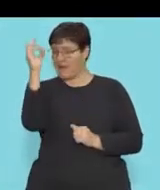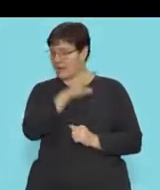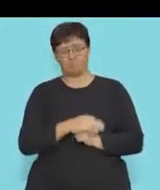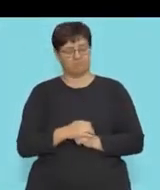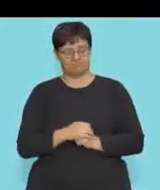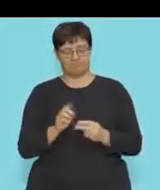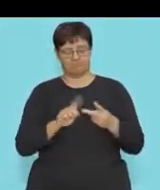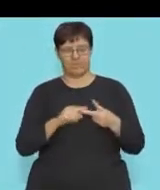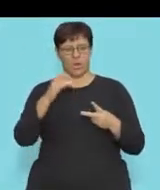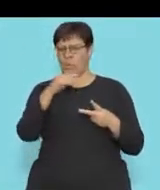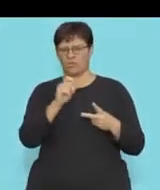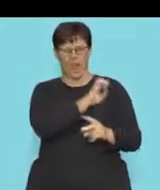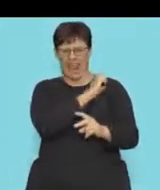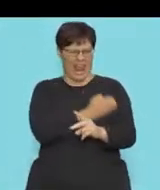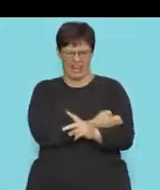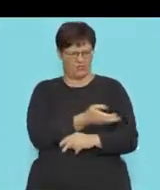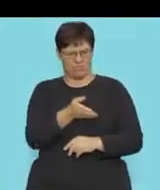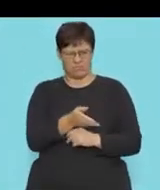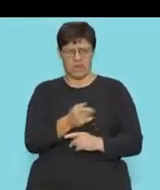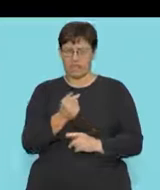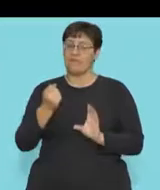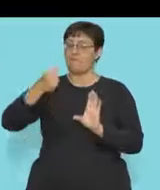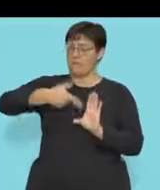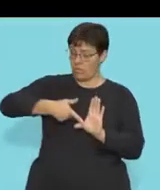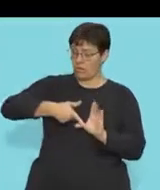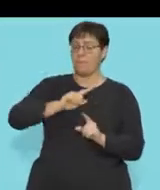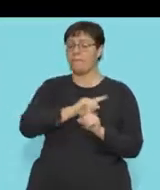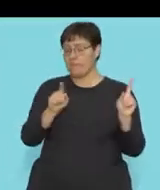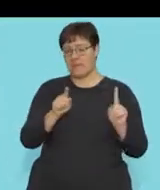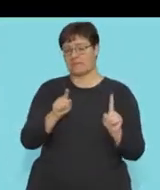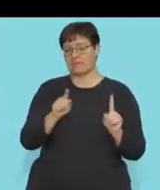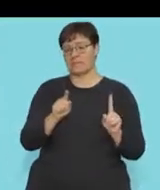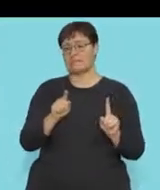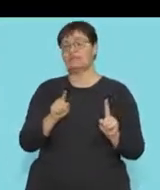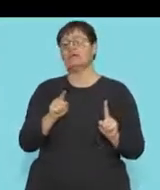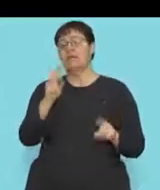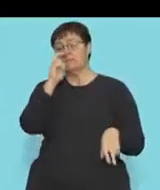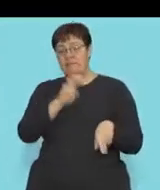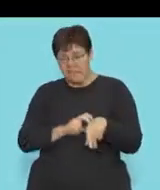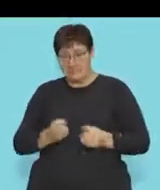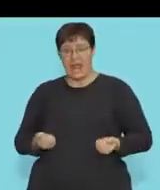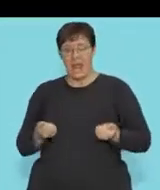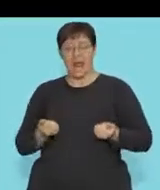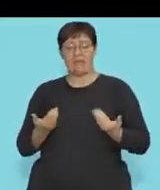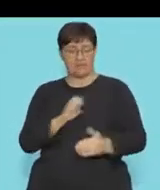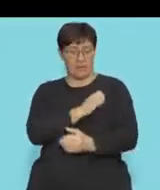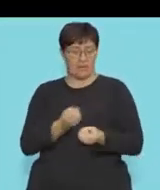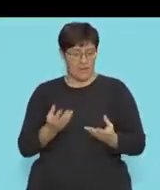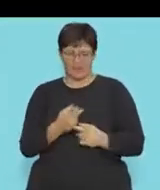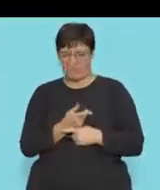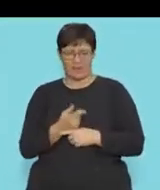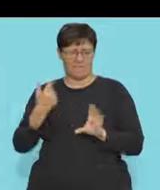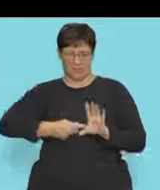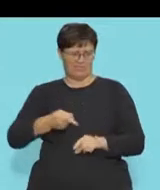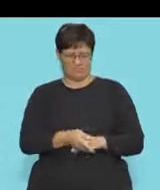correct. Glucose is not an energy carrier. It's a fuel that actually is needed to provide the energy during cellular respiration. So